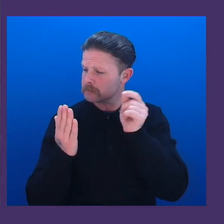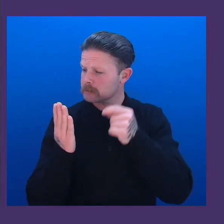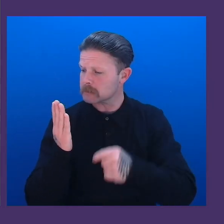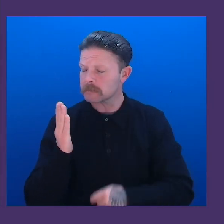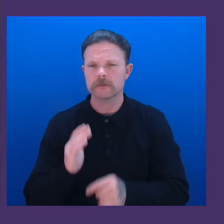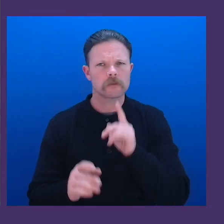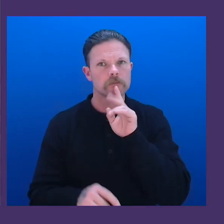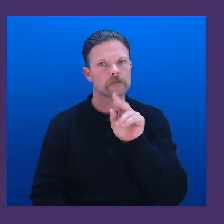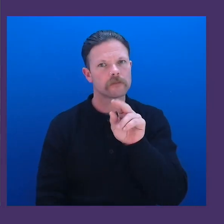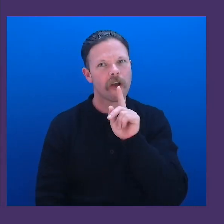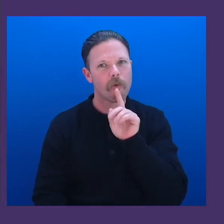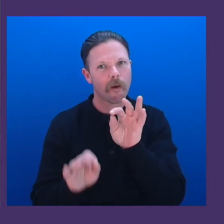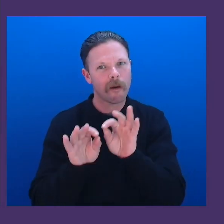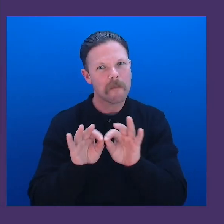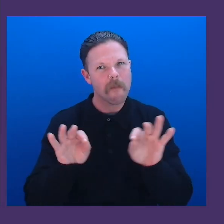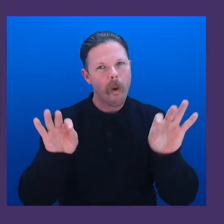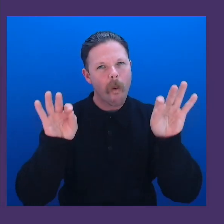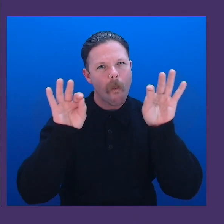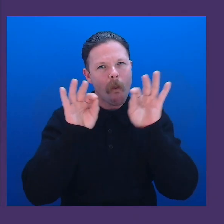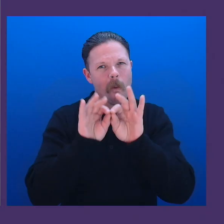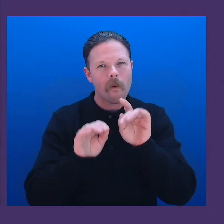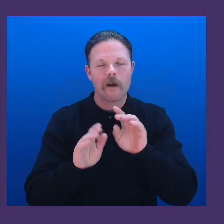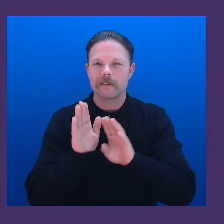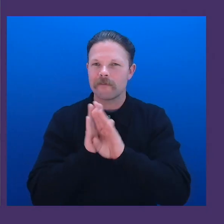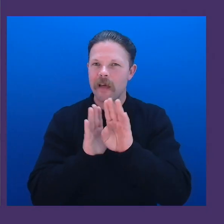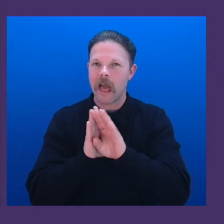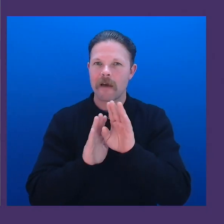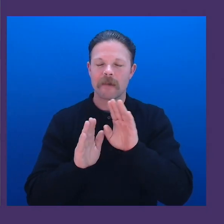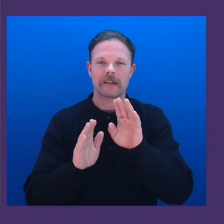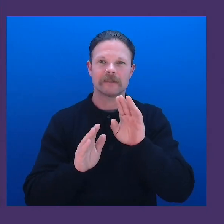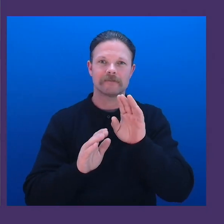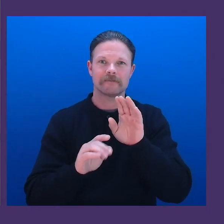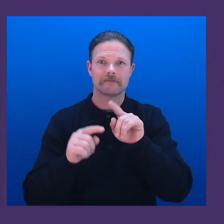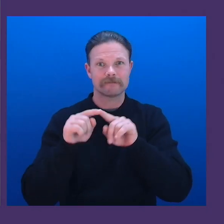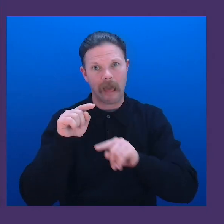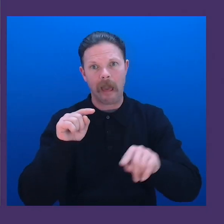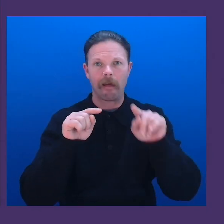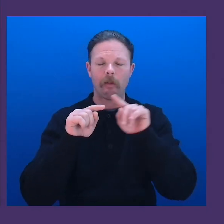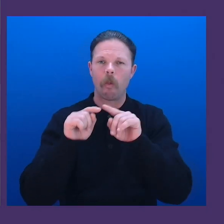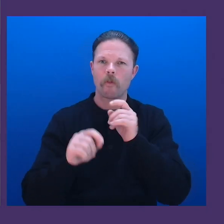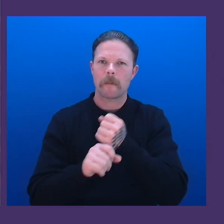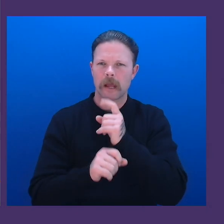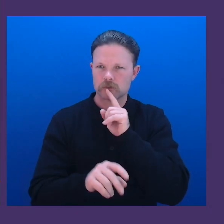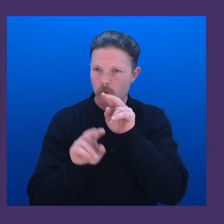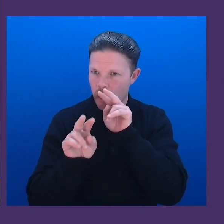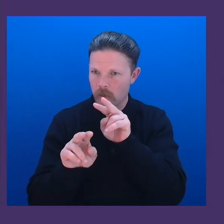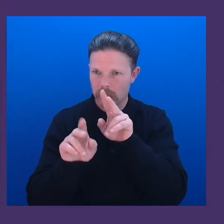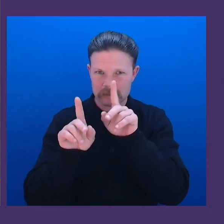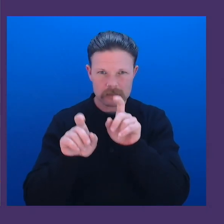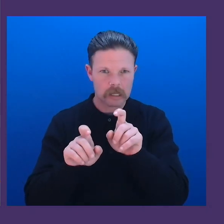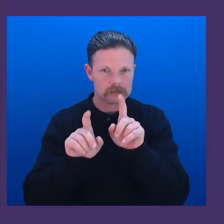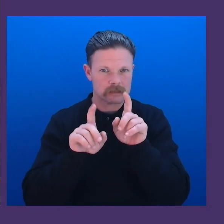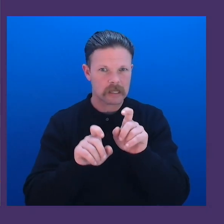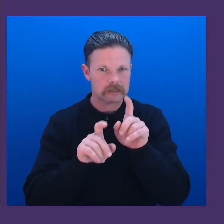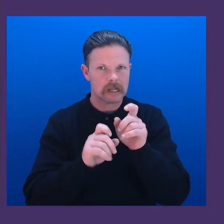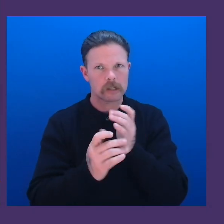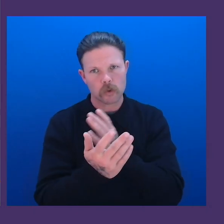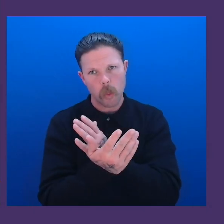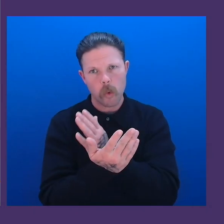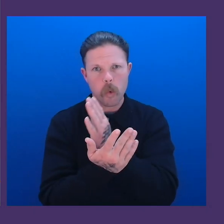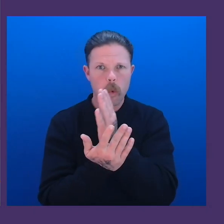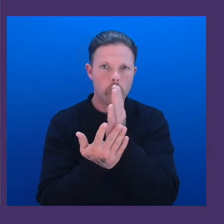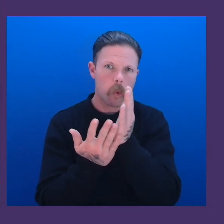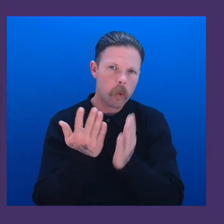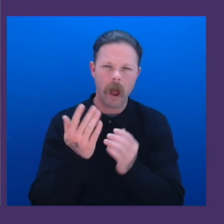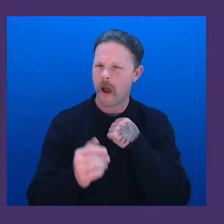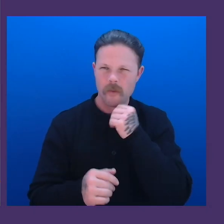product, development cycle to look at that and test throughout. And I think a lot of teams don't do that. And that's